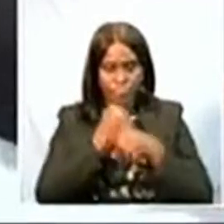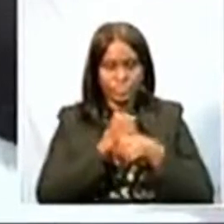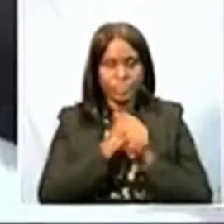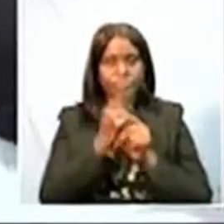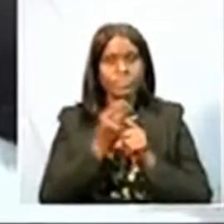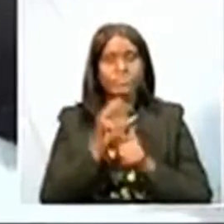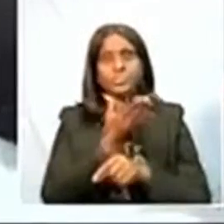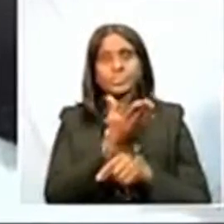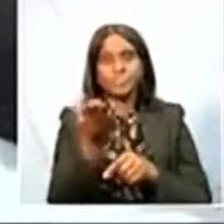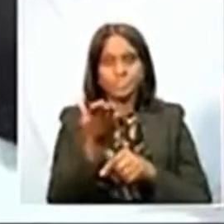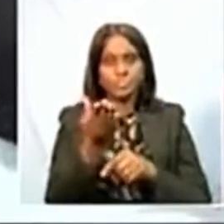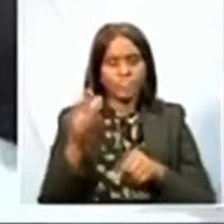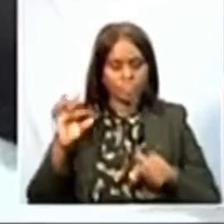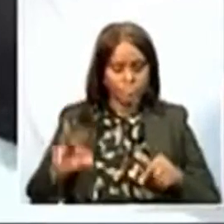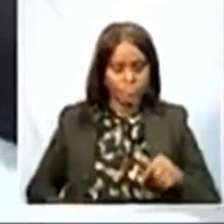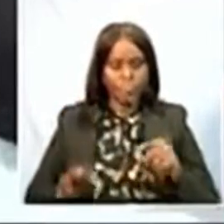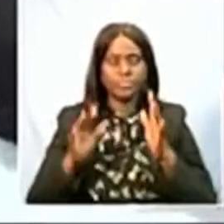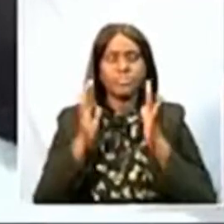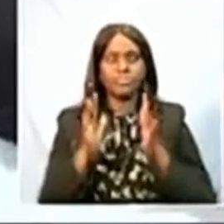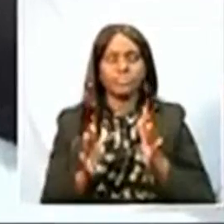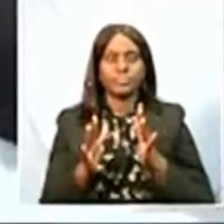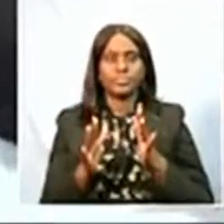the beneficiaries